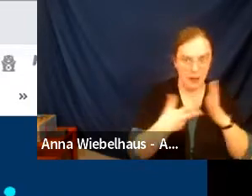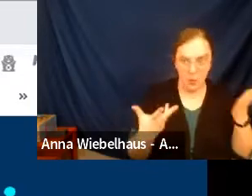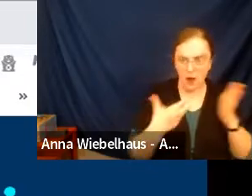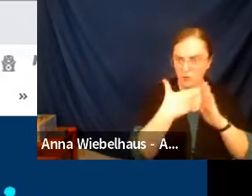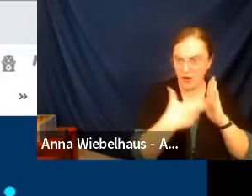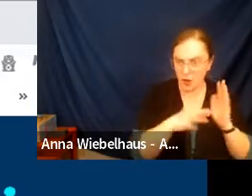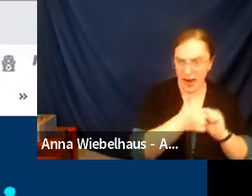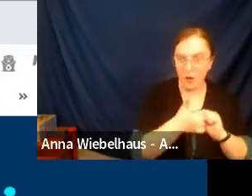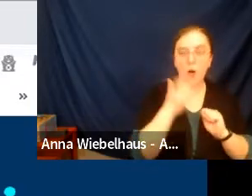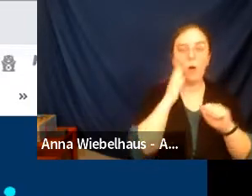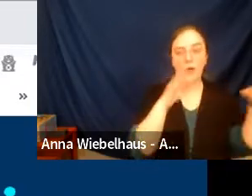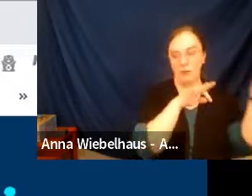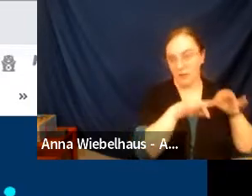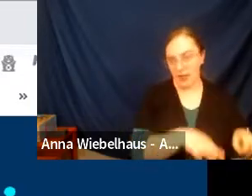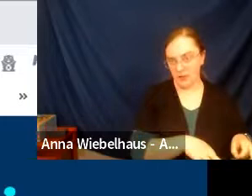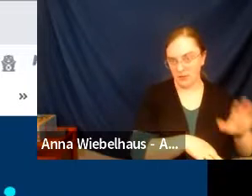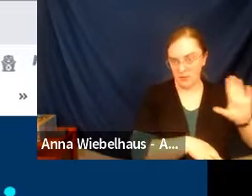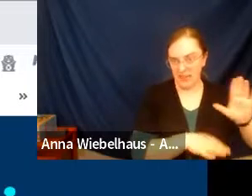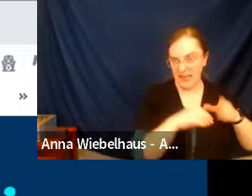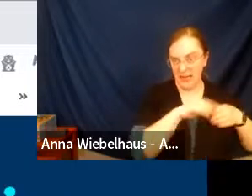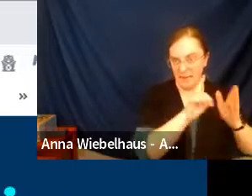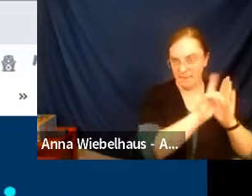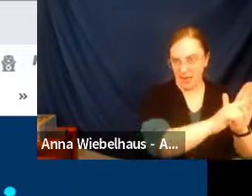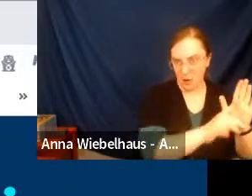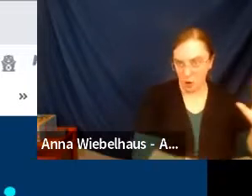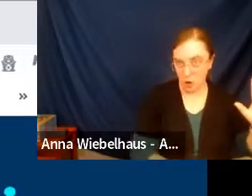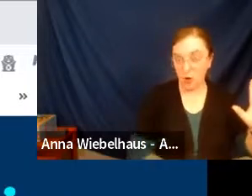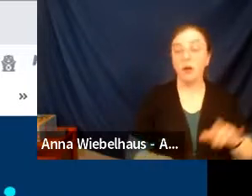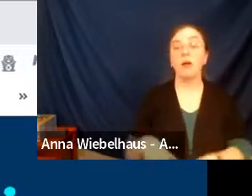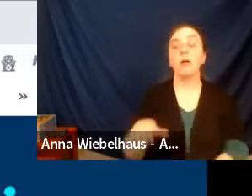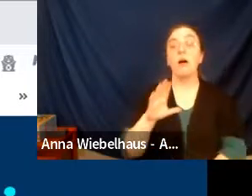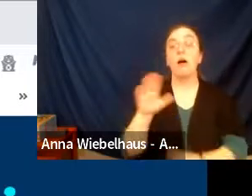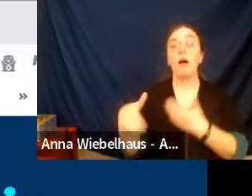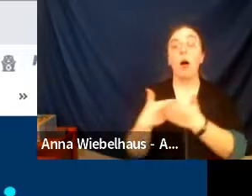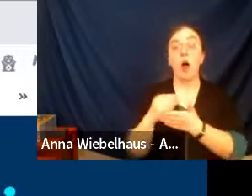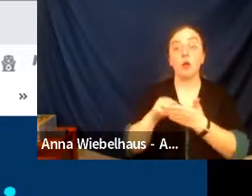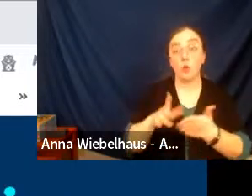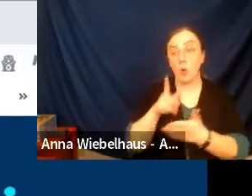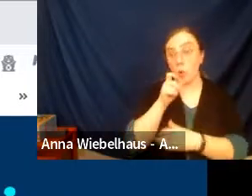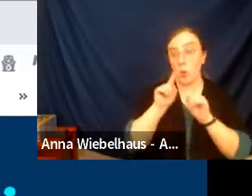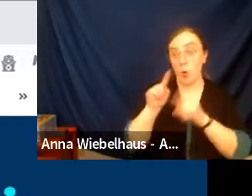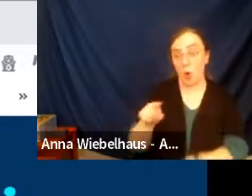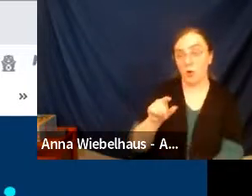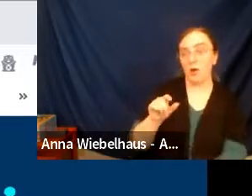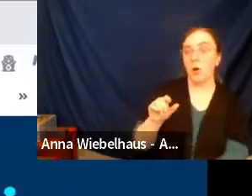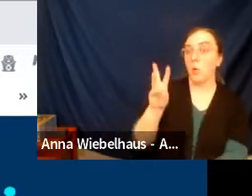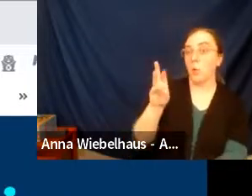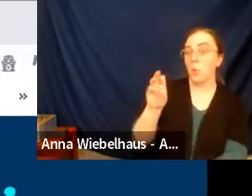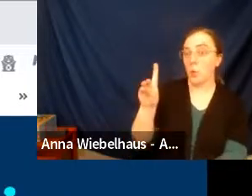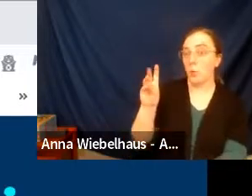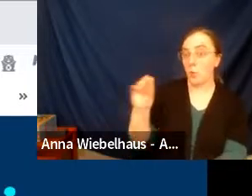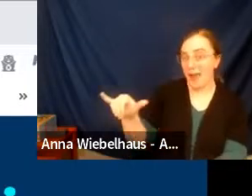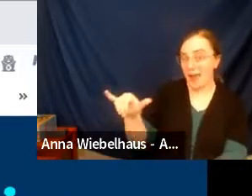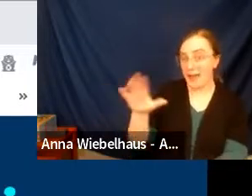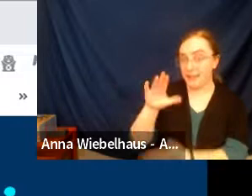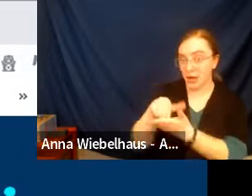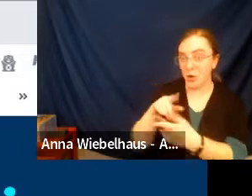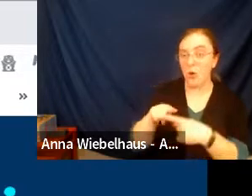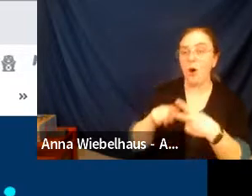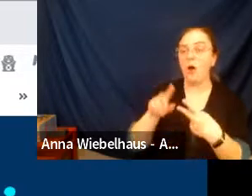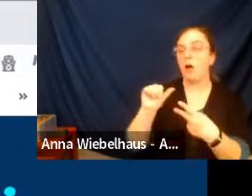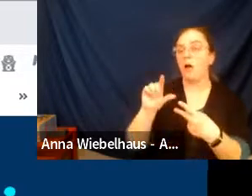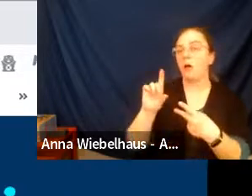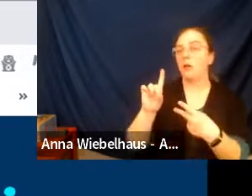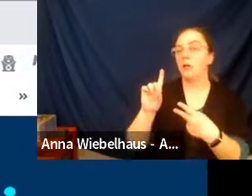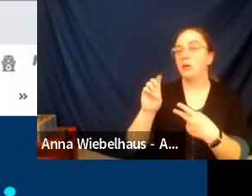of background, all students who go to Alderwood Early Childhood Center or Woodway Center in either our developmental